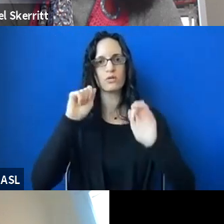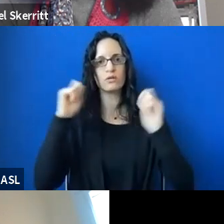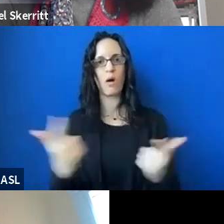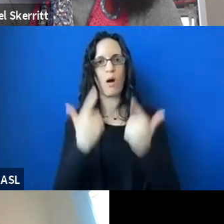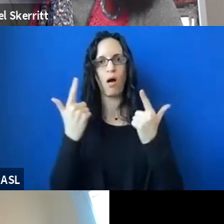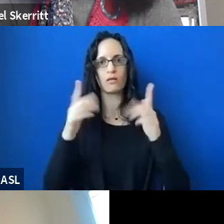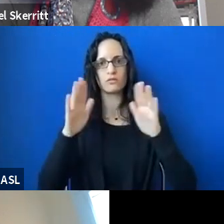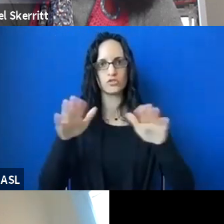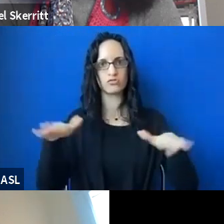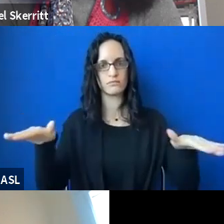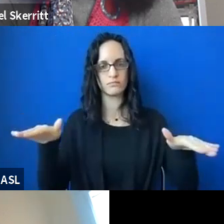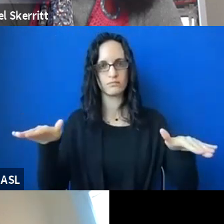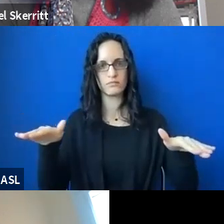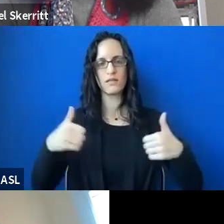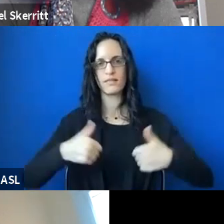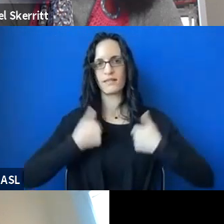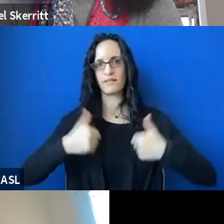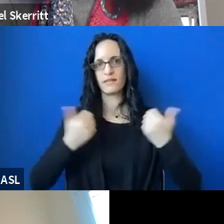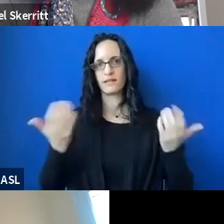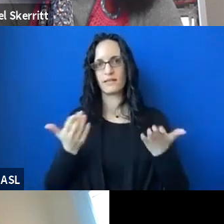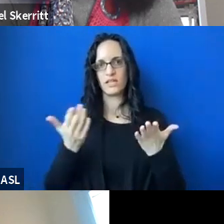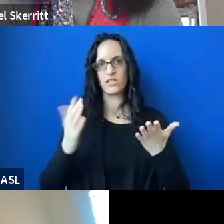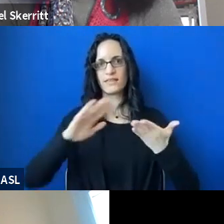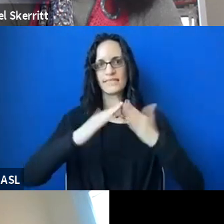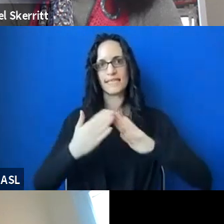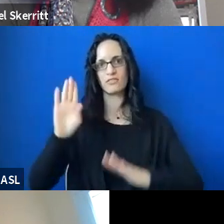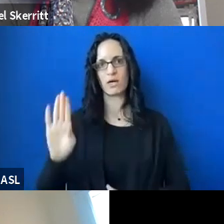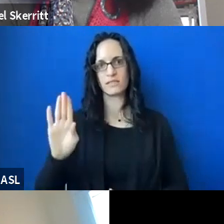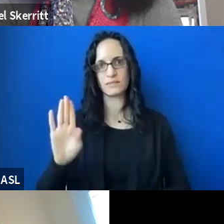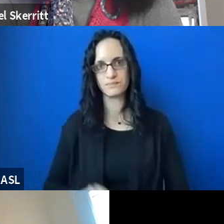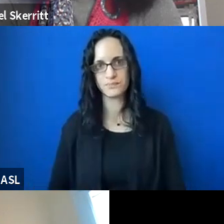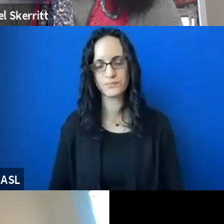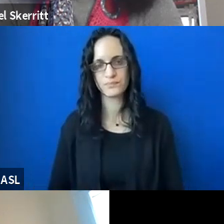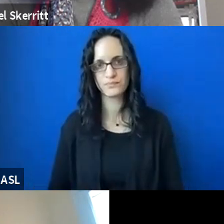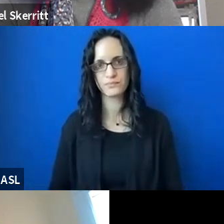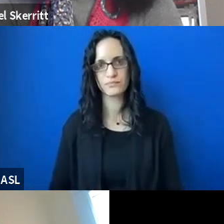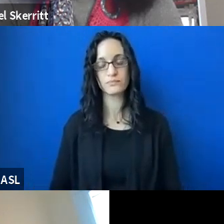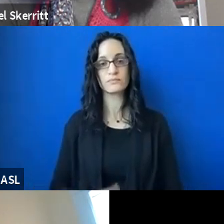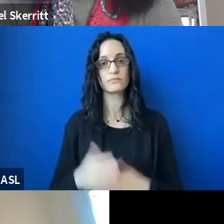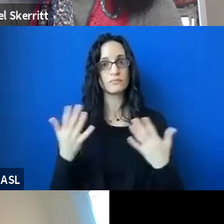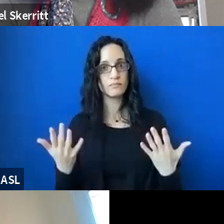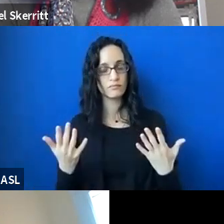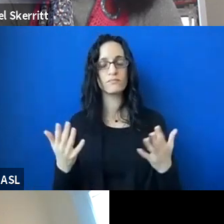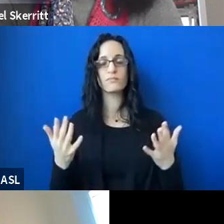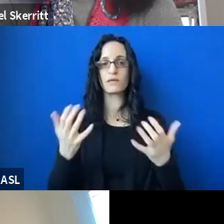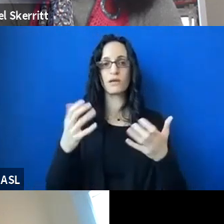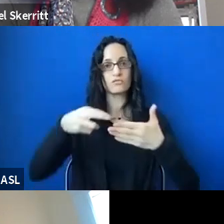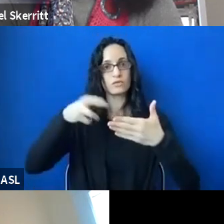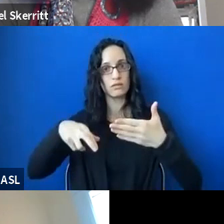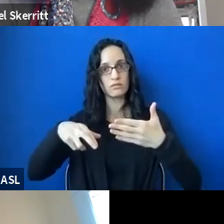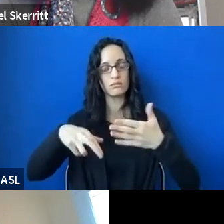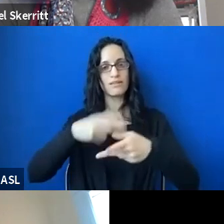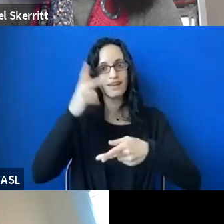children residing in the city of Boston. And as a result, one that does maintain